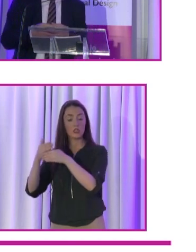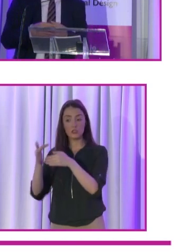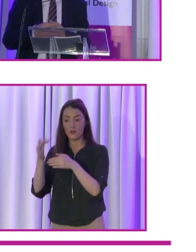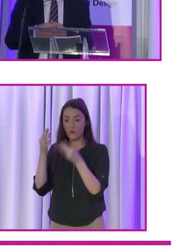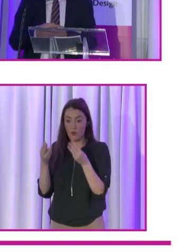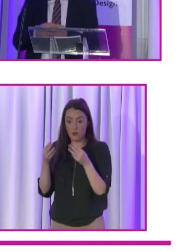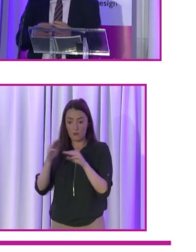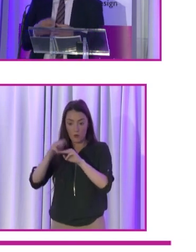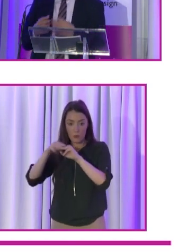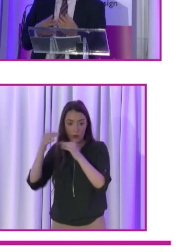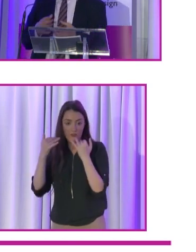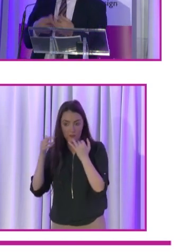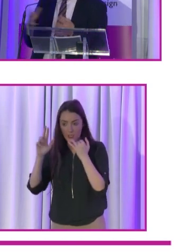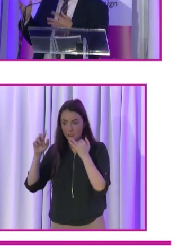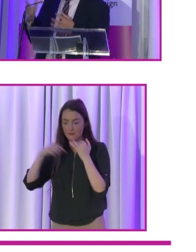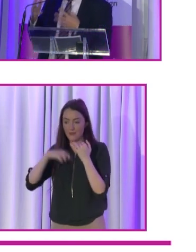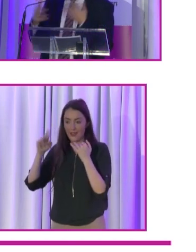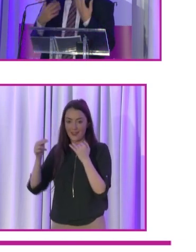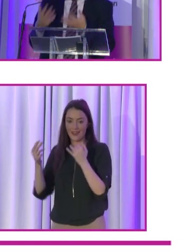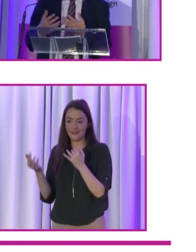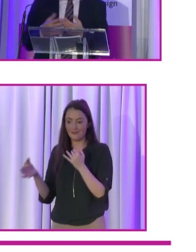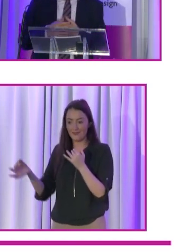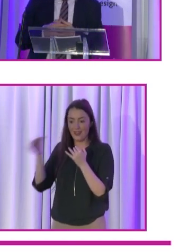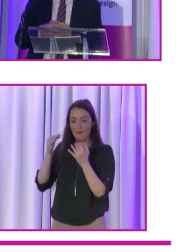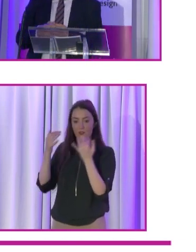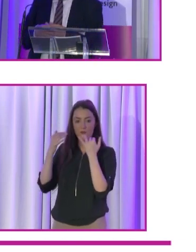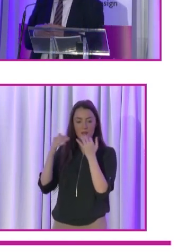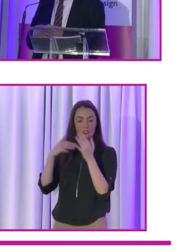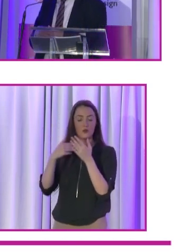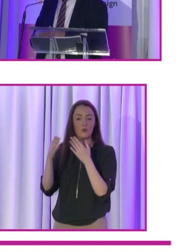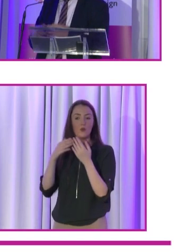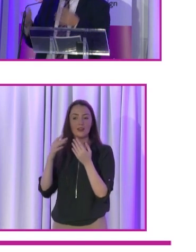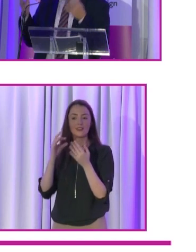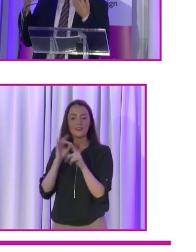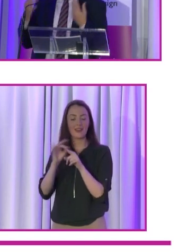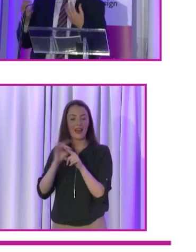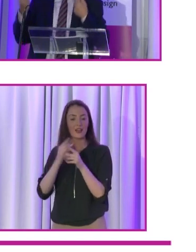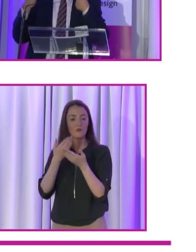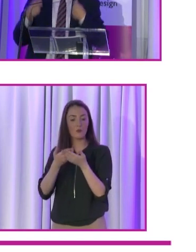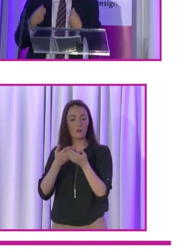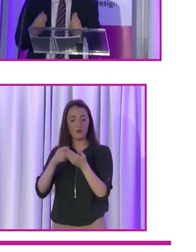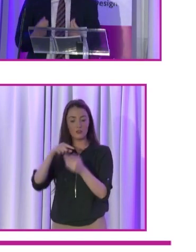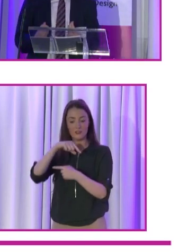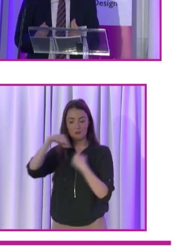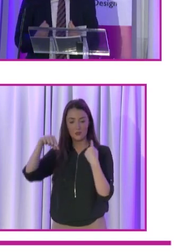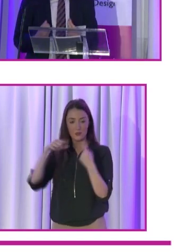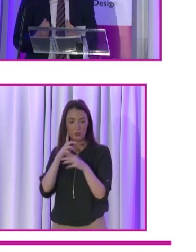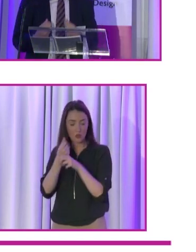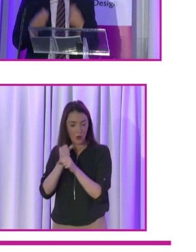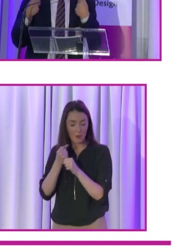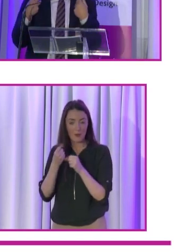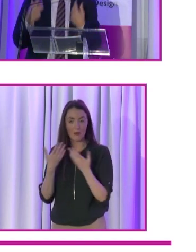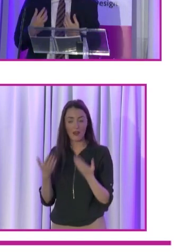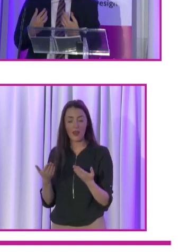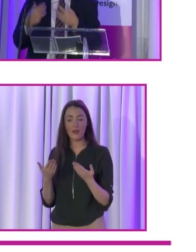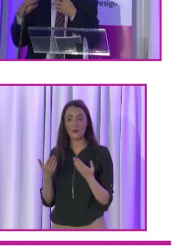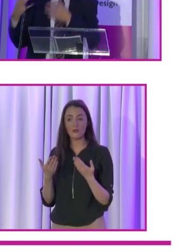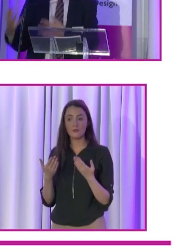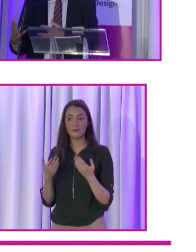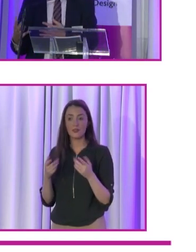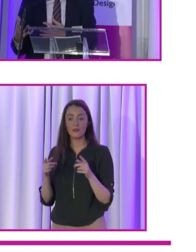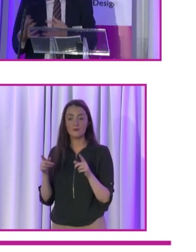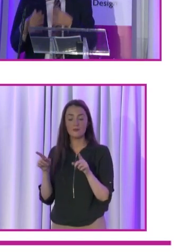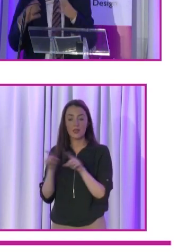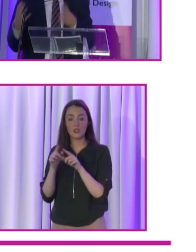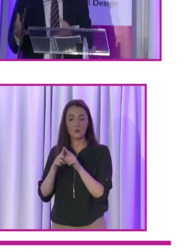can give you a little bit of a flavor of what kind of proposals we're including it. And we are then promoting